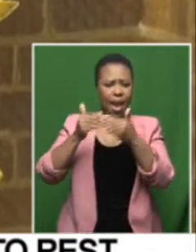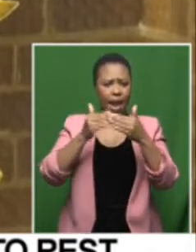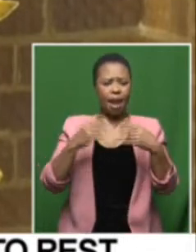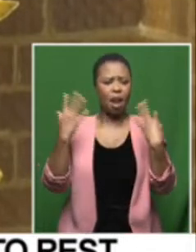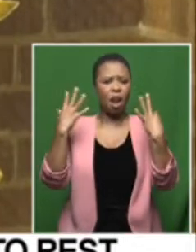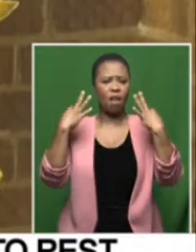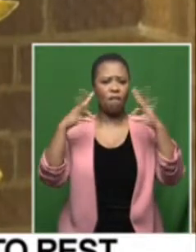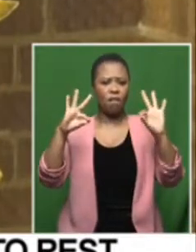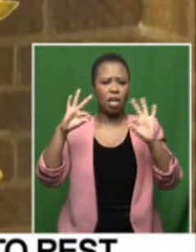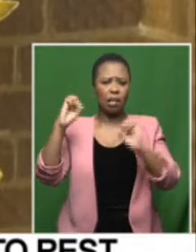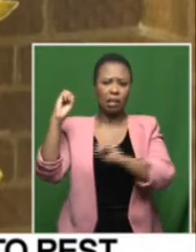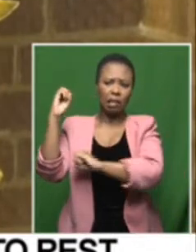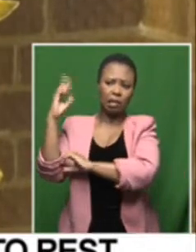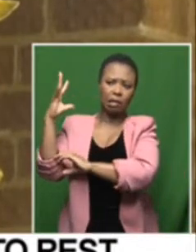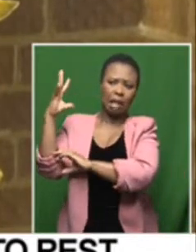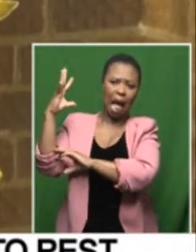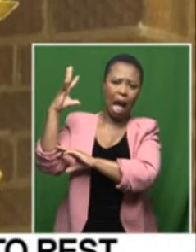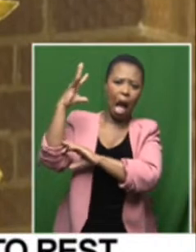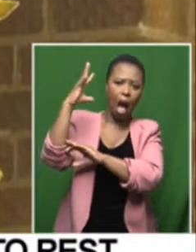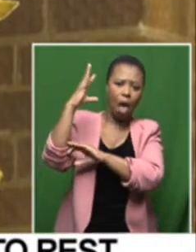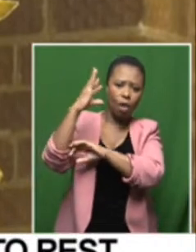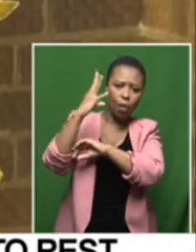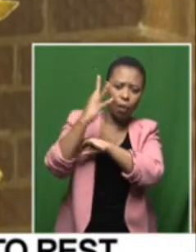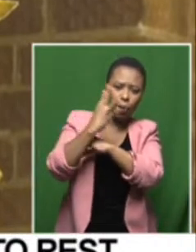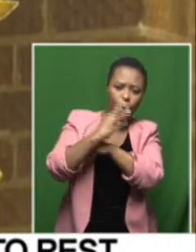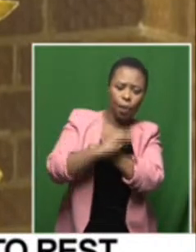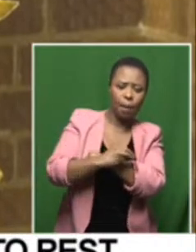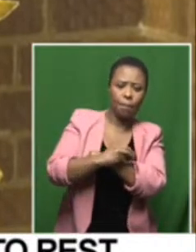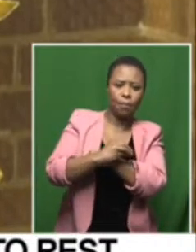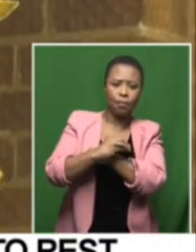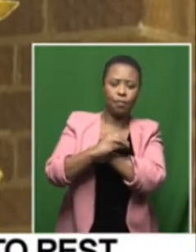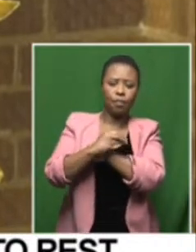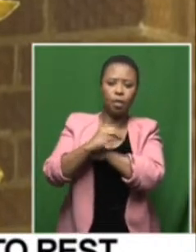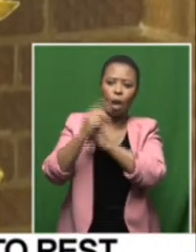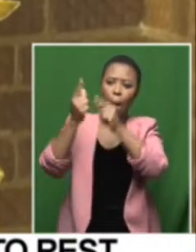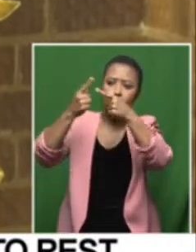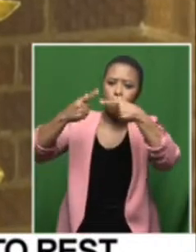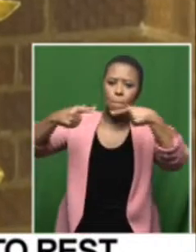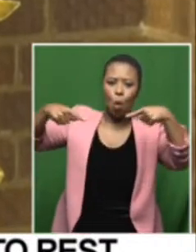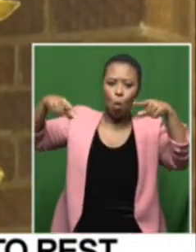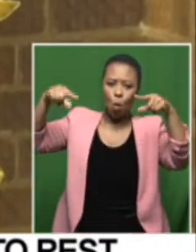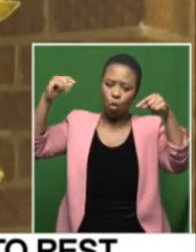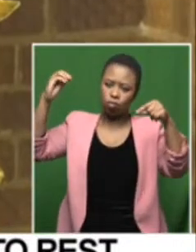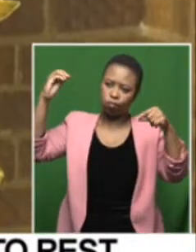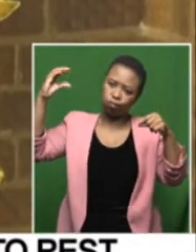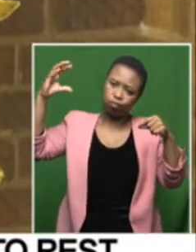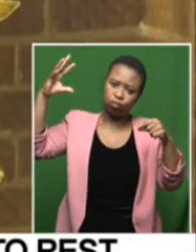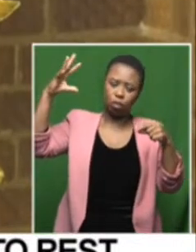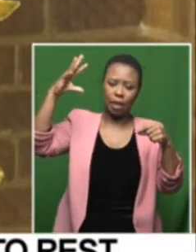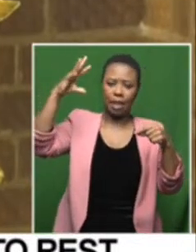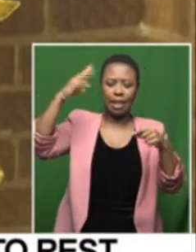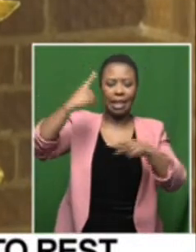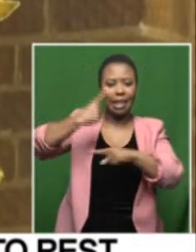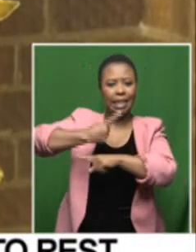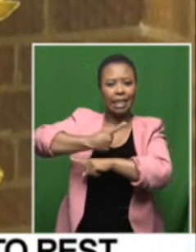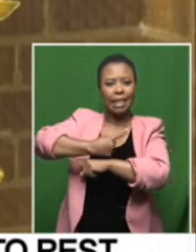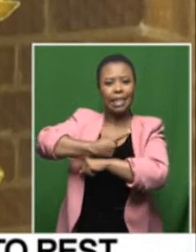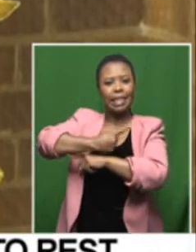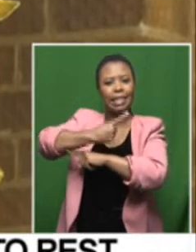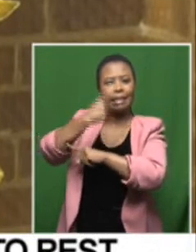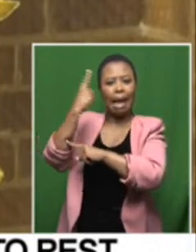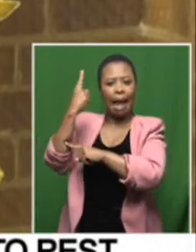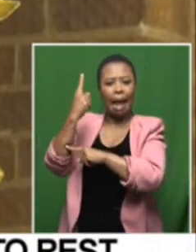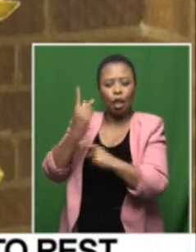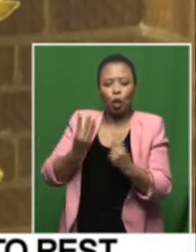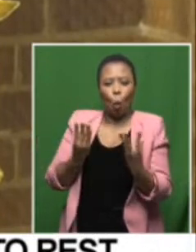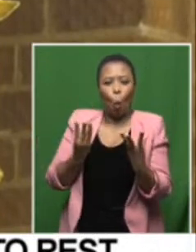sun's gaiety dies, when the moon reigns, as the day's sweat finally